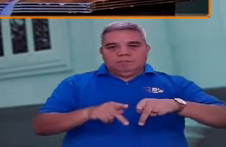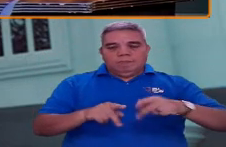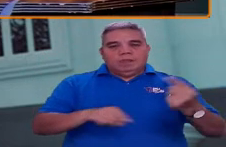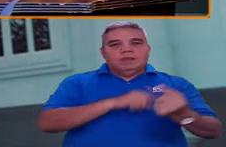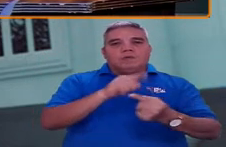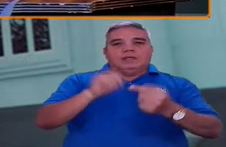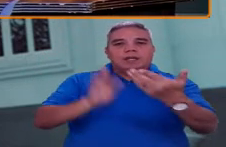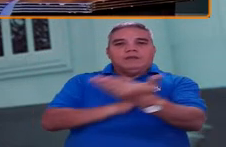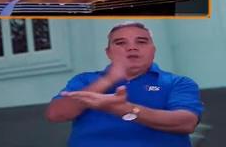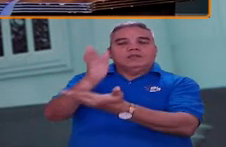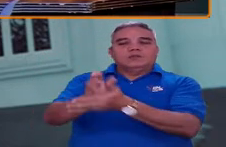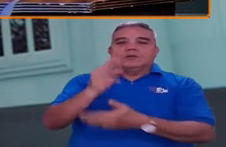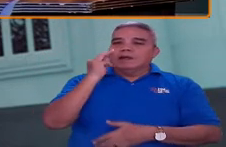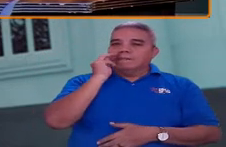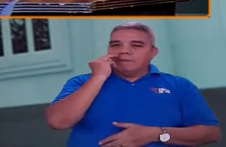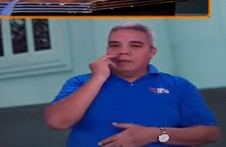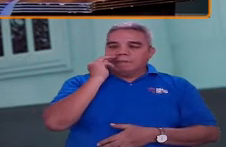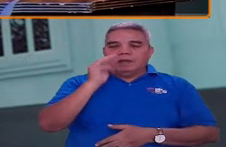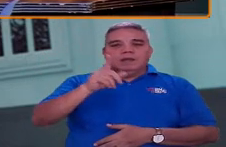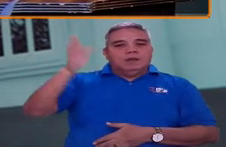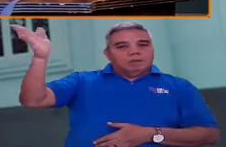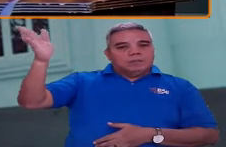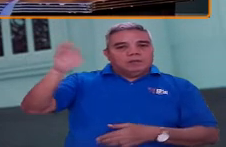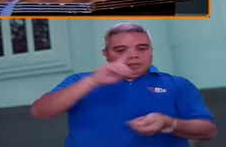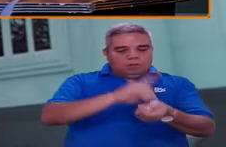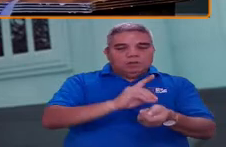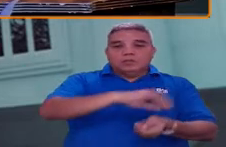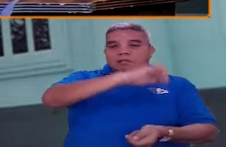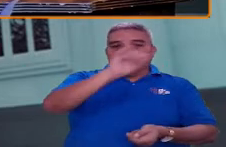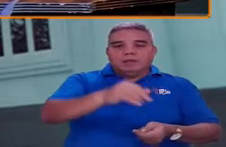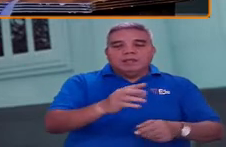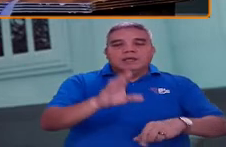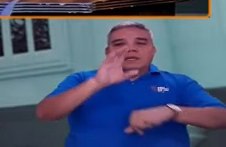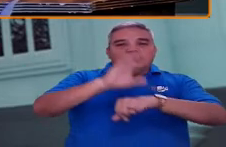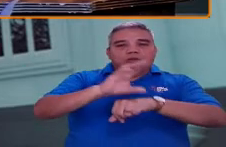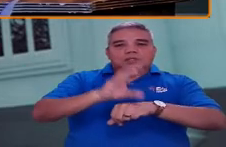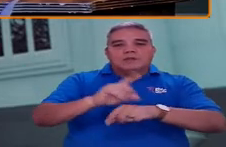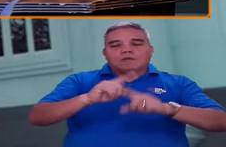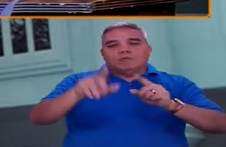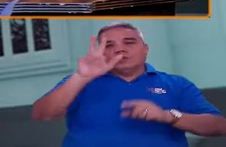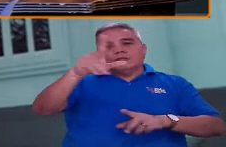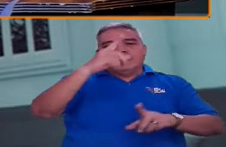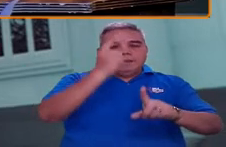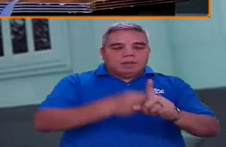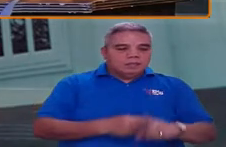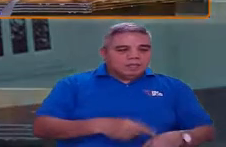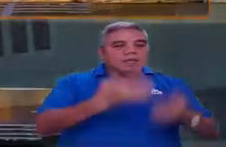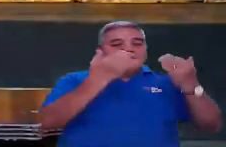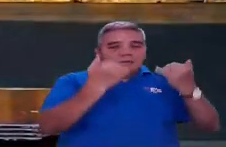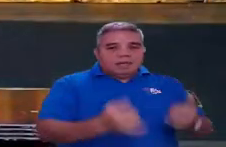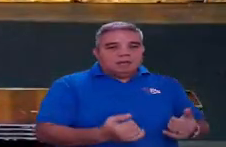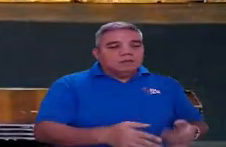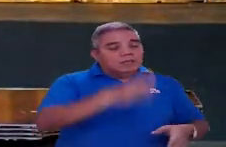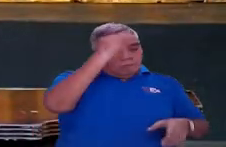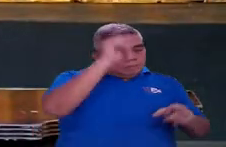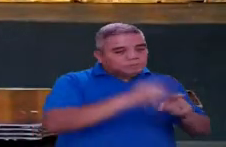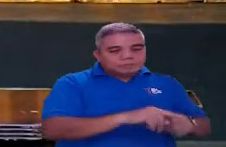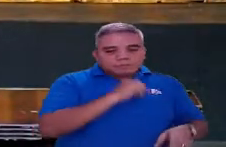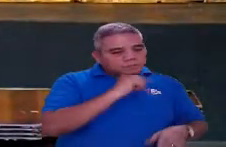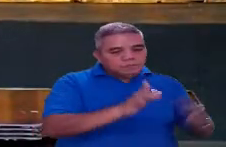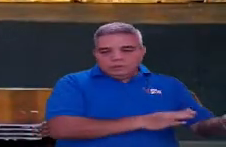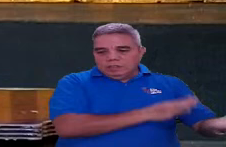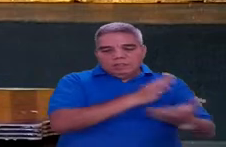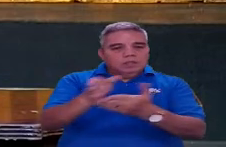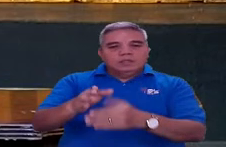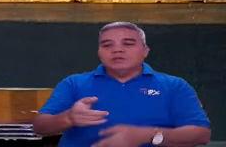When I came to Manapla, after Dr. Jalba pastored that church in Manapla for 3 months, he said, "Now, Brad, I can no longer